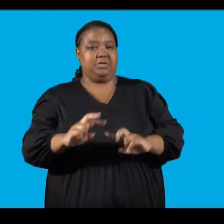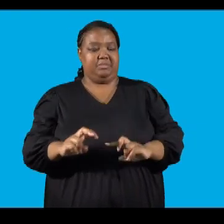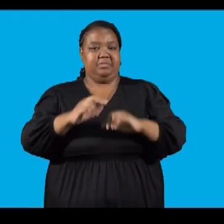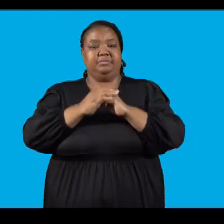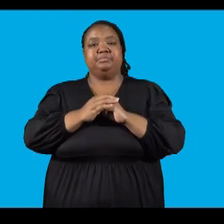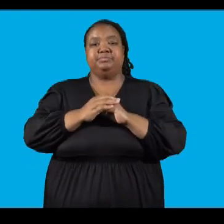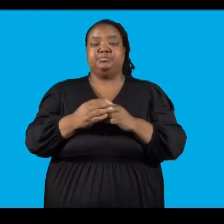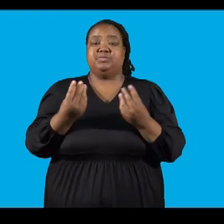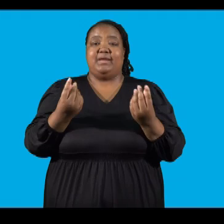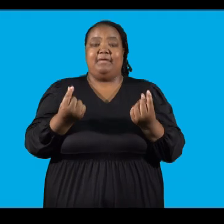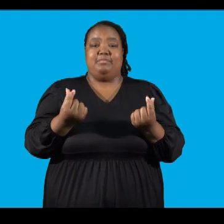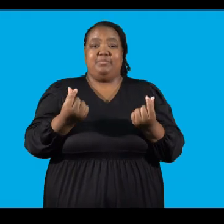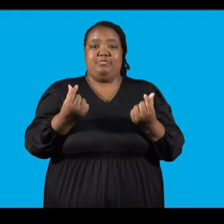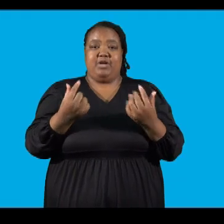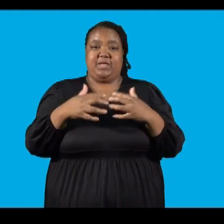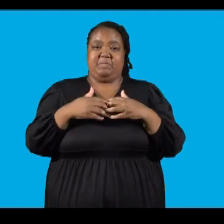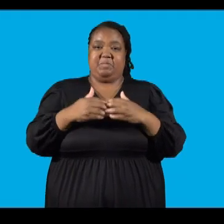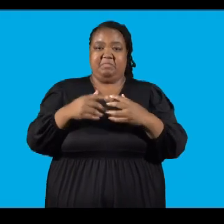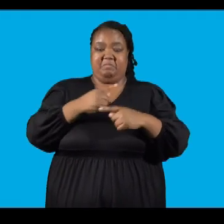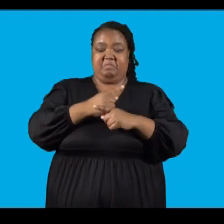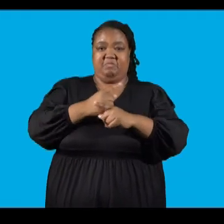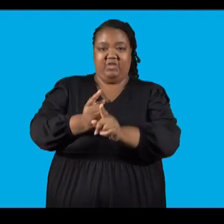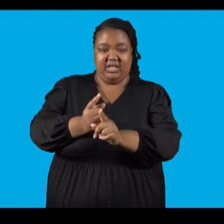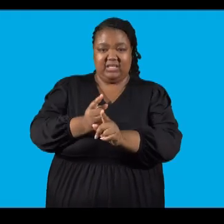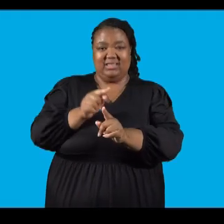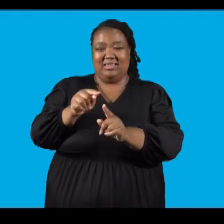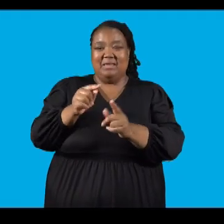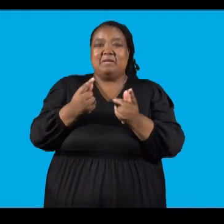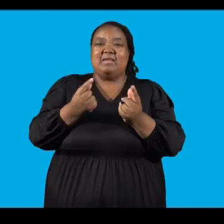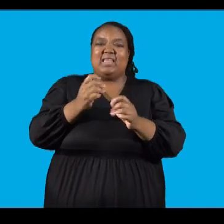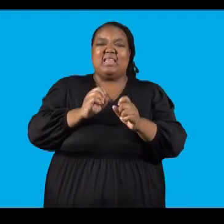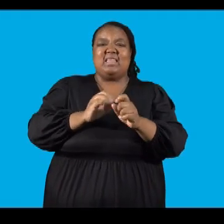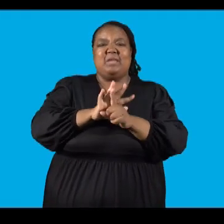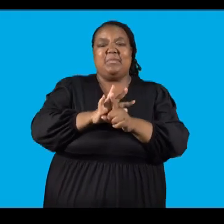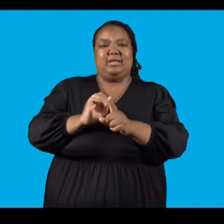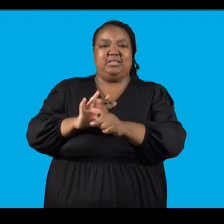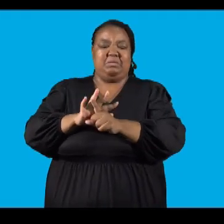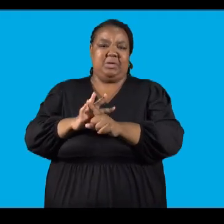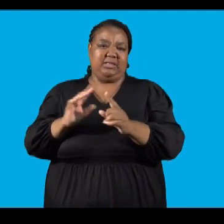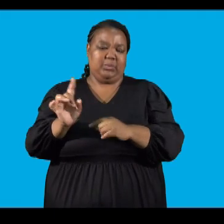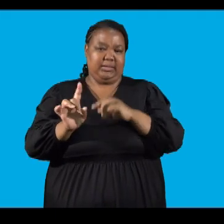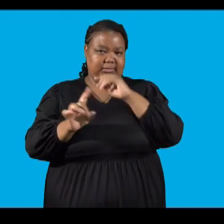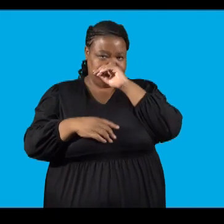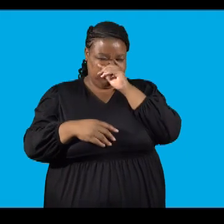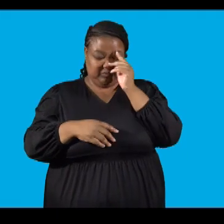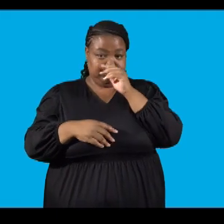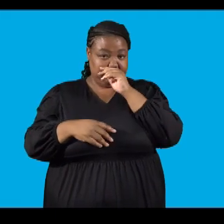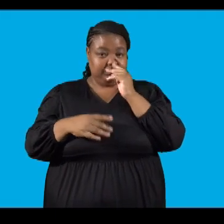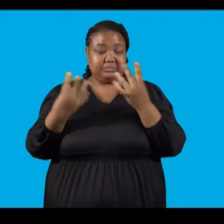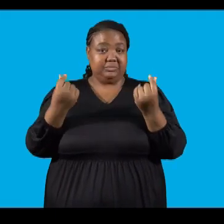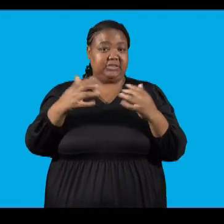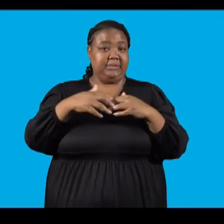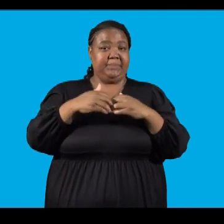What is the impact of the price fixing on the market? So we want the